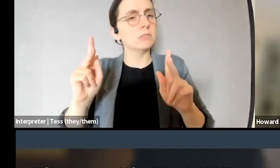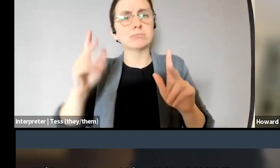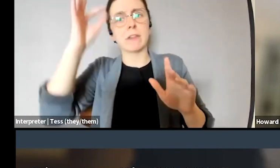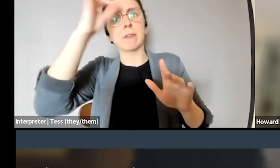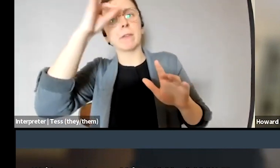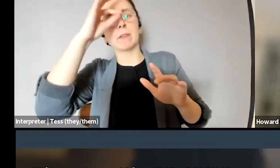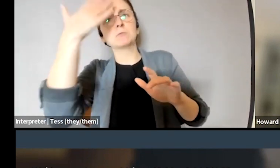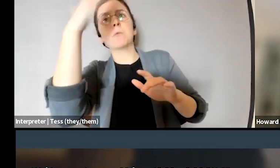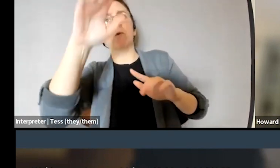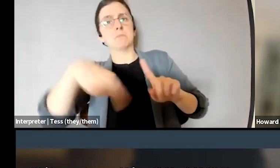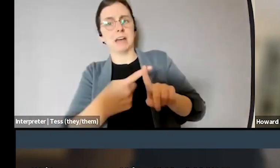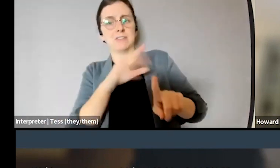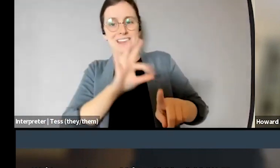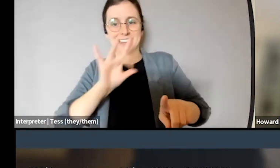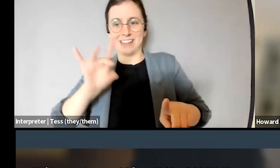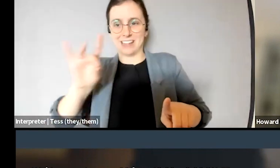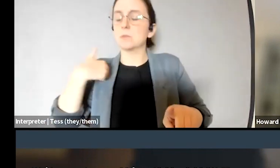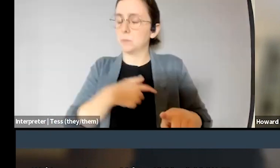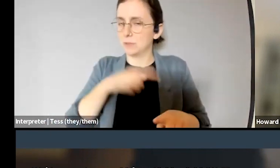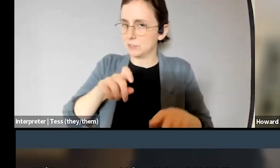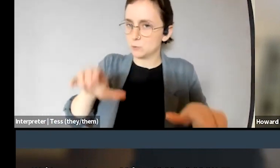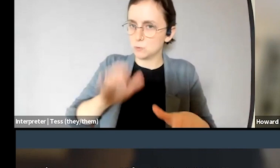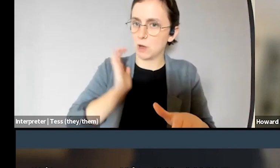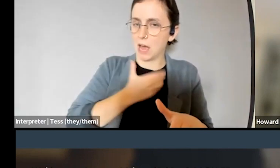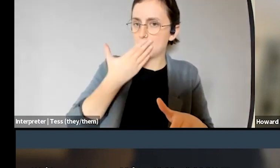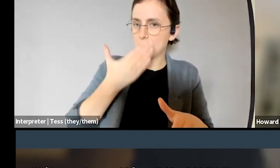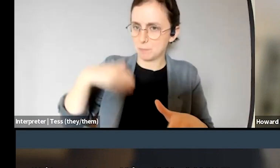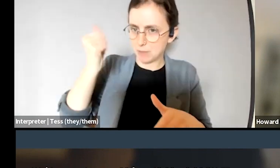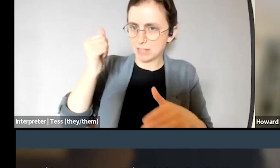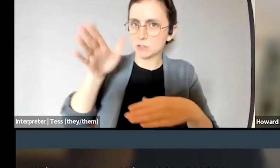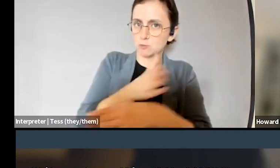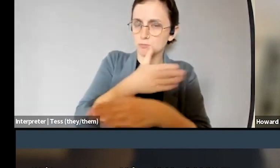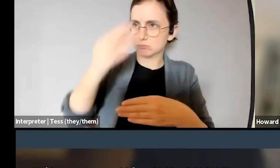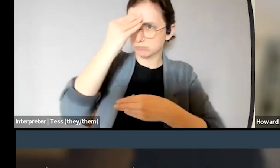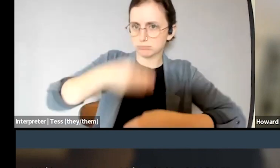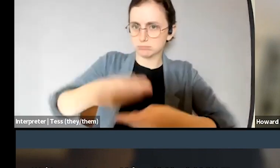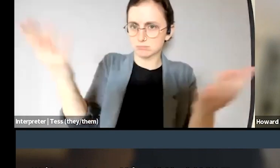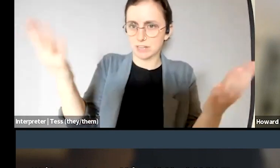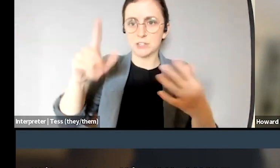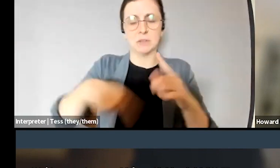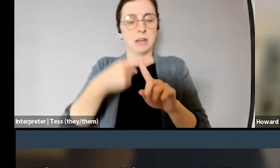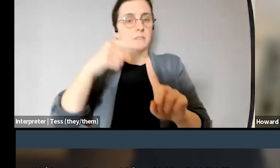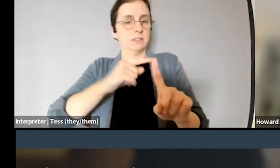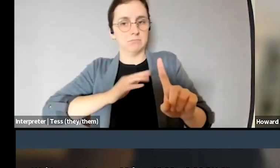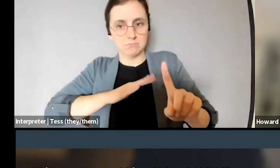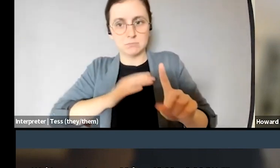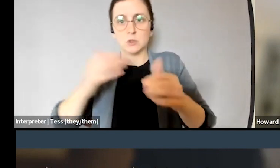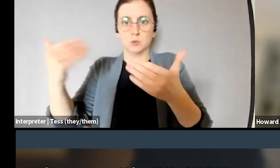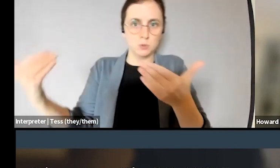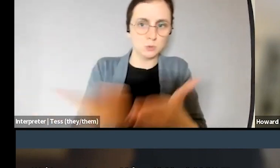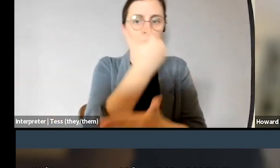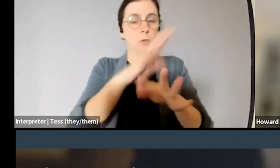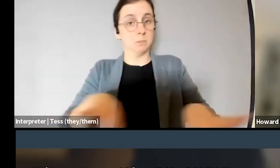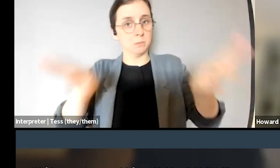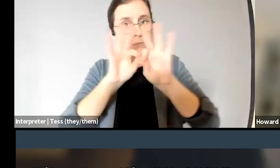We need to do our best to spread information about this important new lifeline